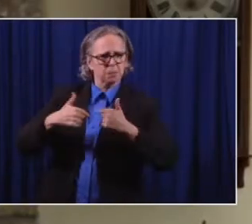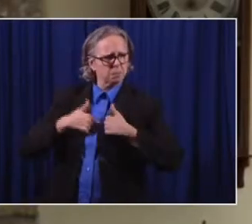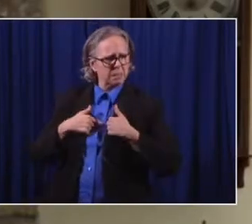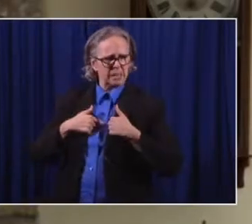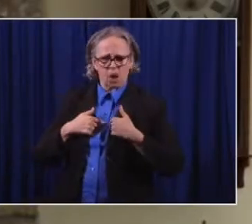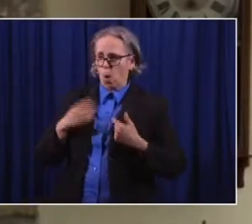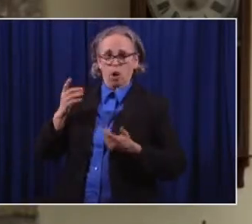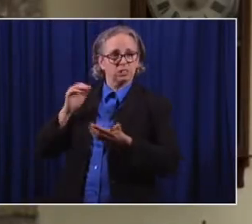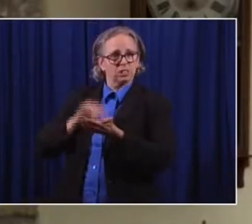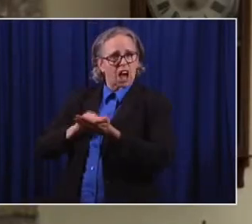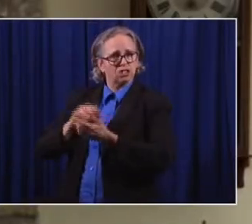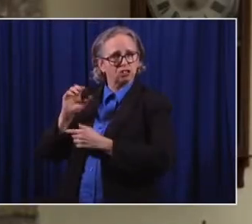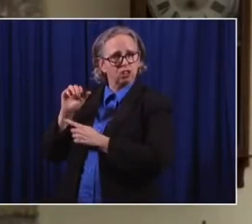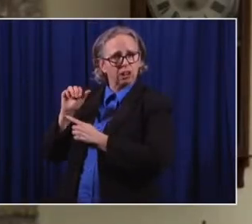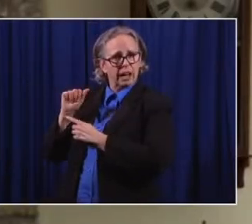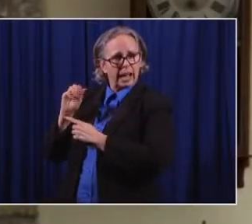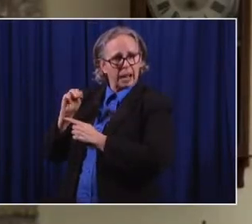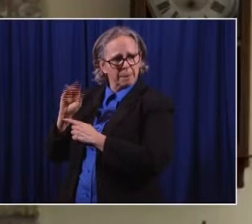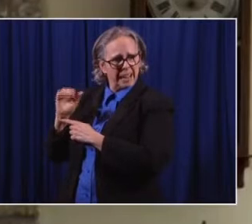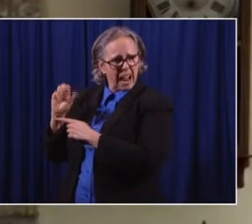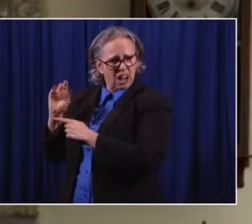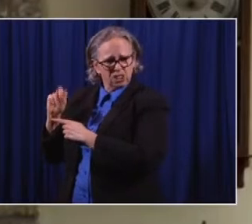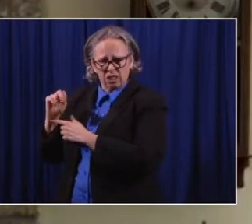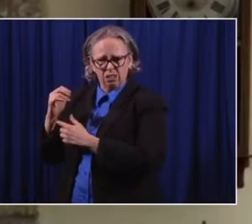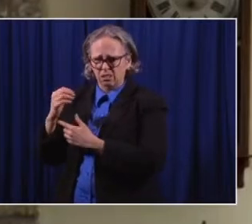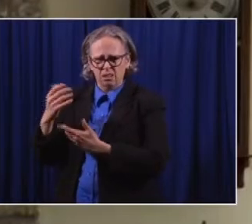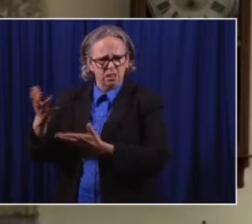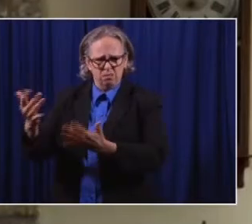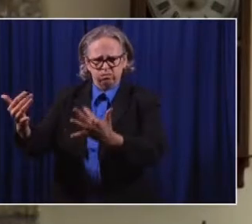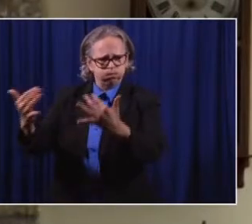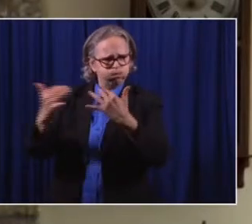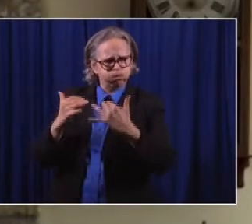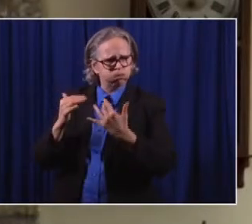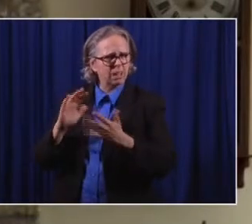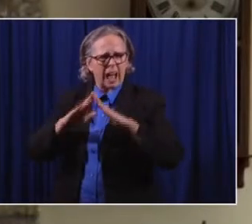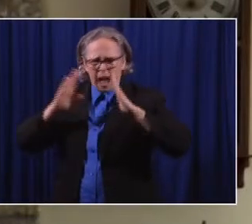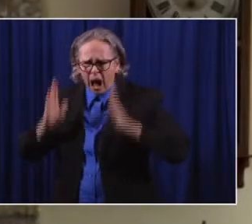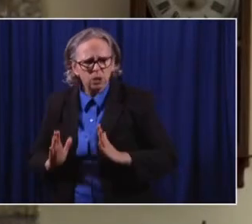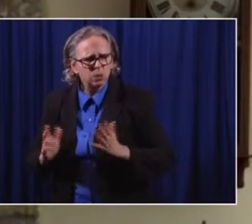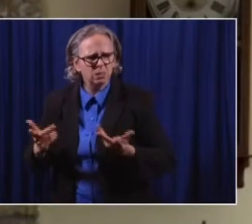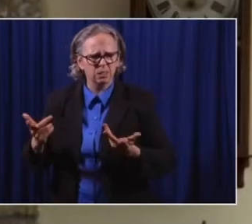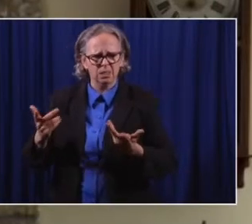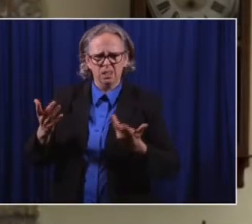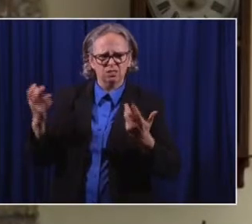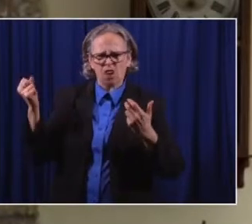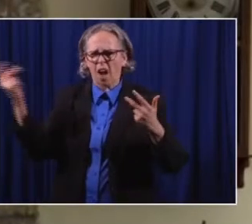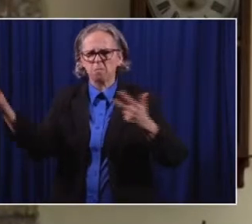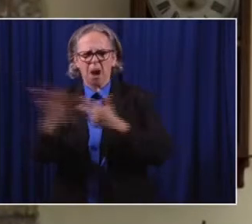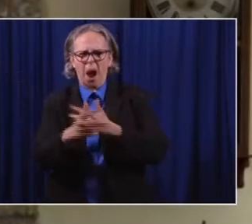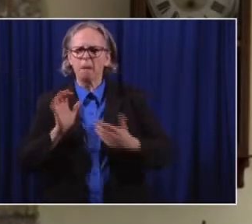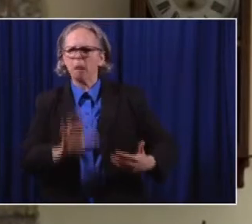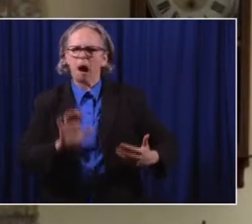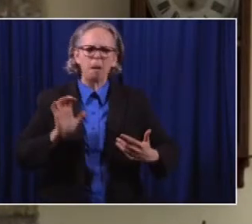out to our house and went by and honked their horns and did other things.